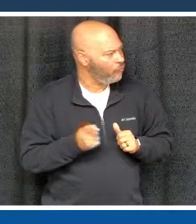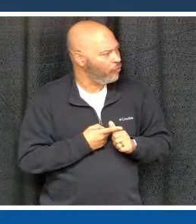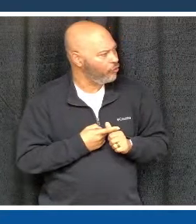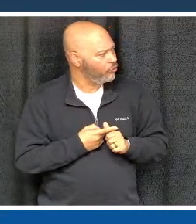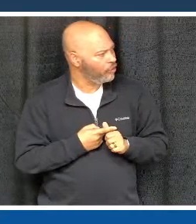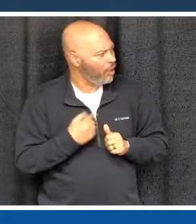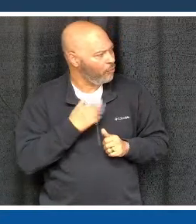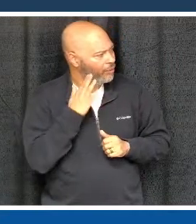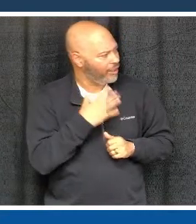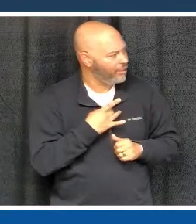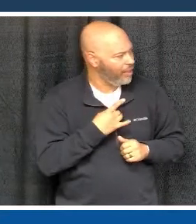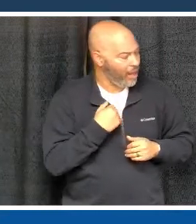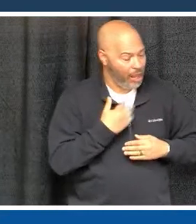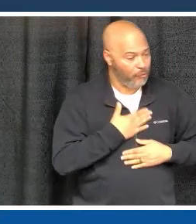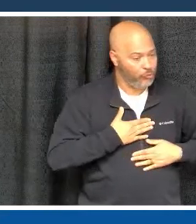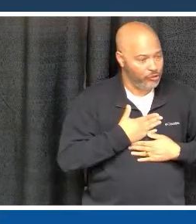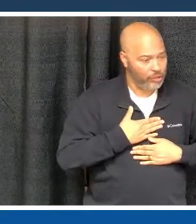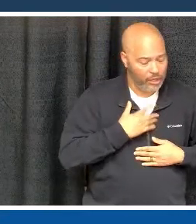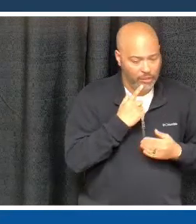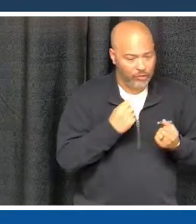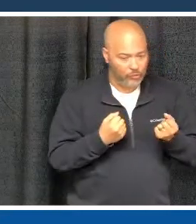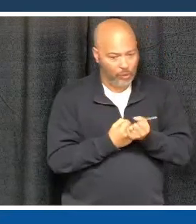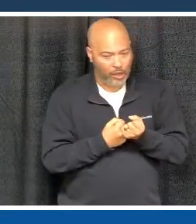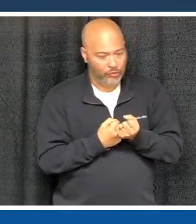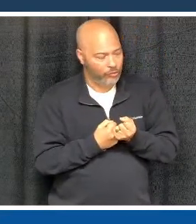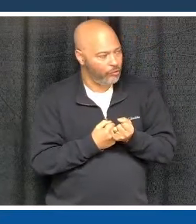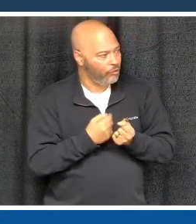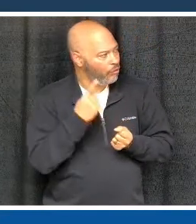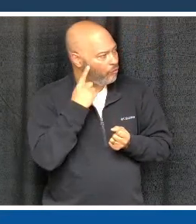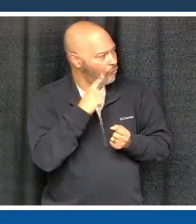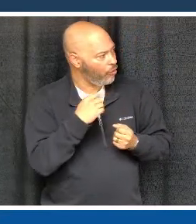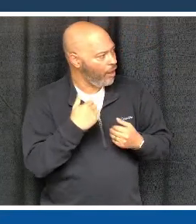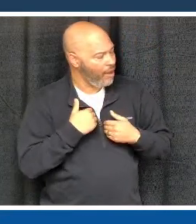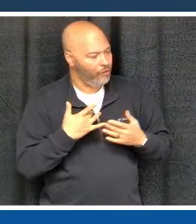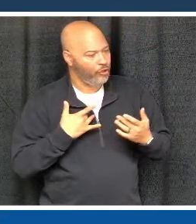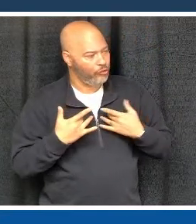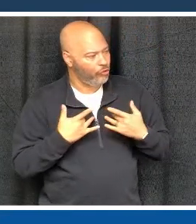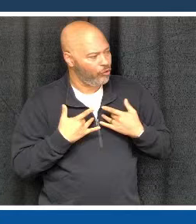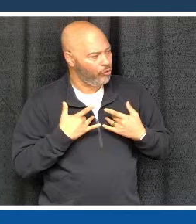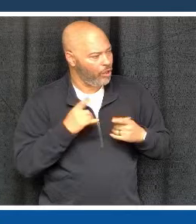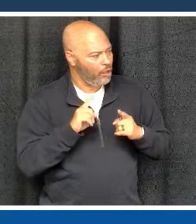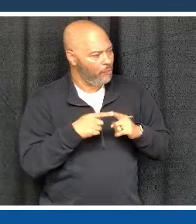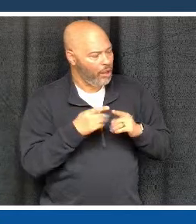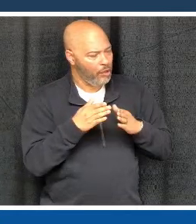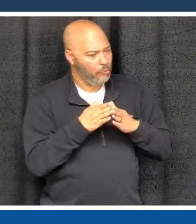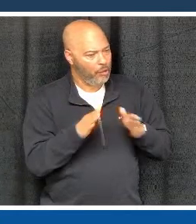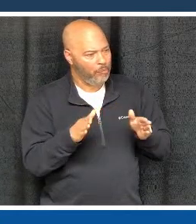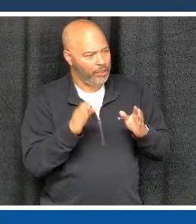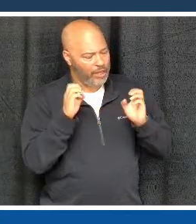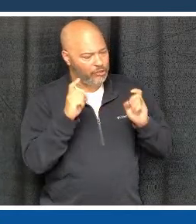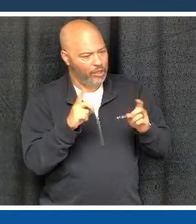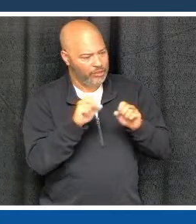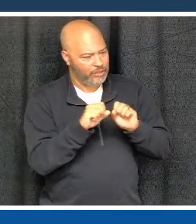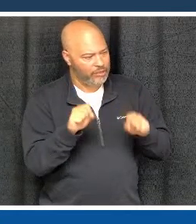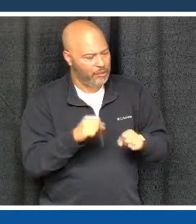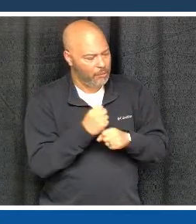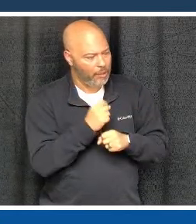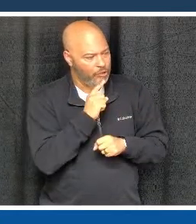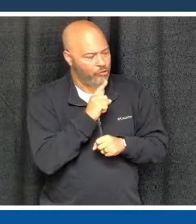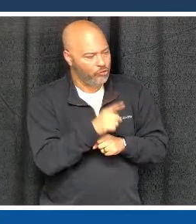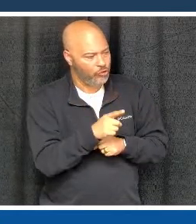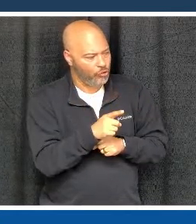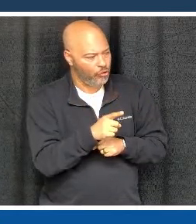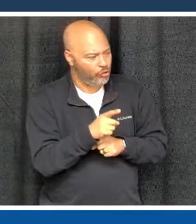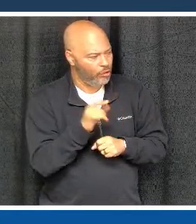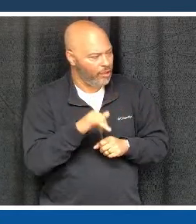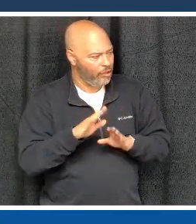would just like to say I appreciate the sponsor for having a concern over the public education system and making sure